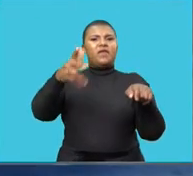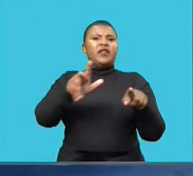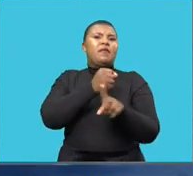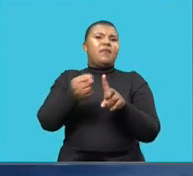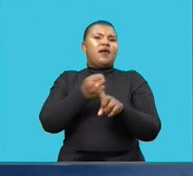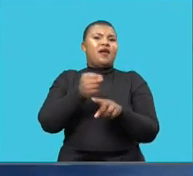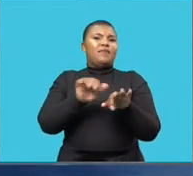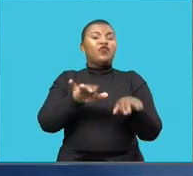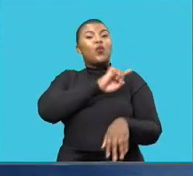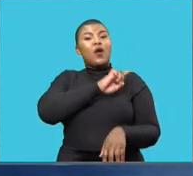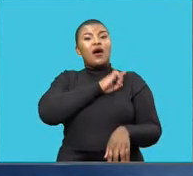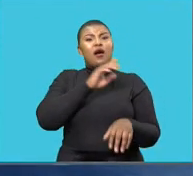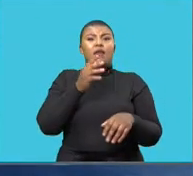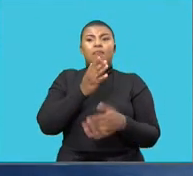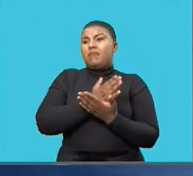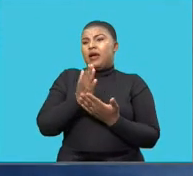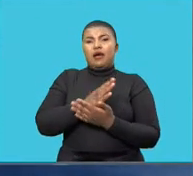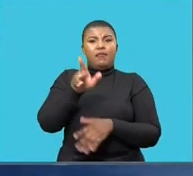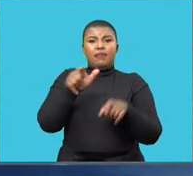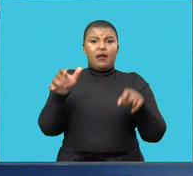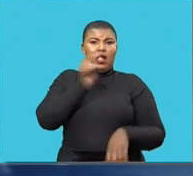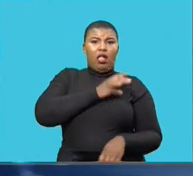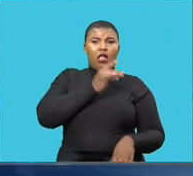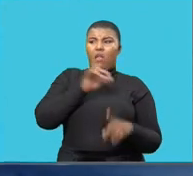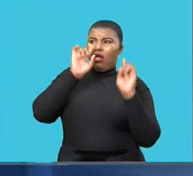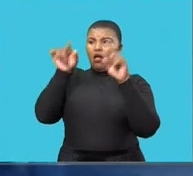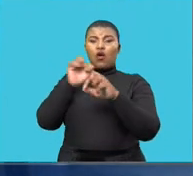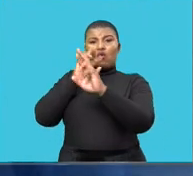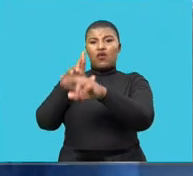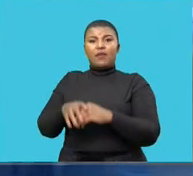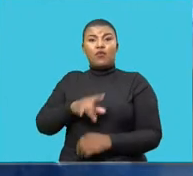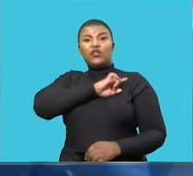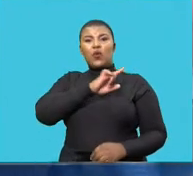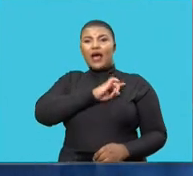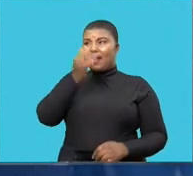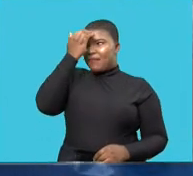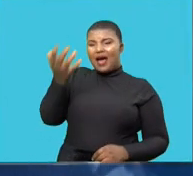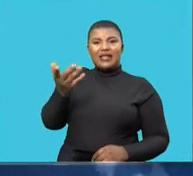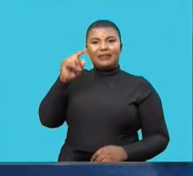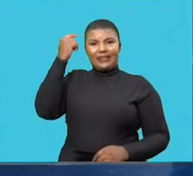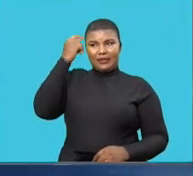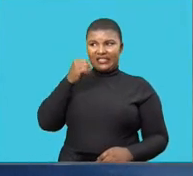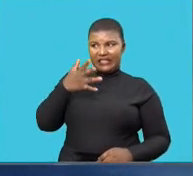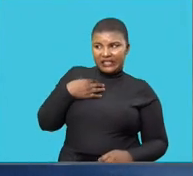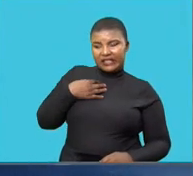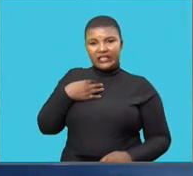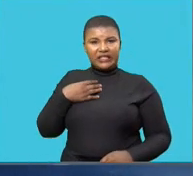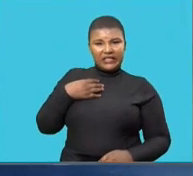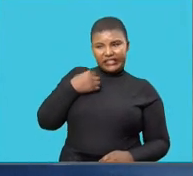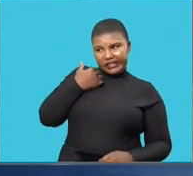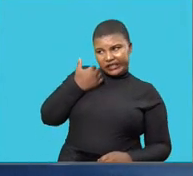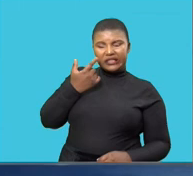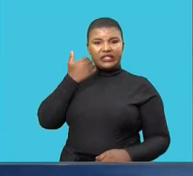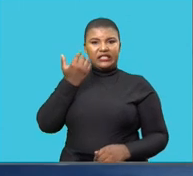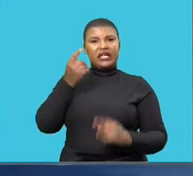abanye abantu basaba nokuyo report based on ukuthi abazi babona ngathi ihlazo le nto le.